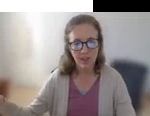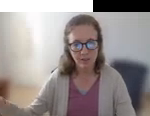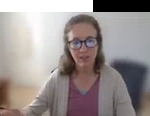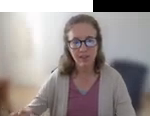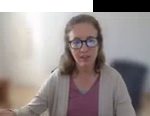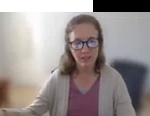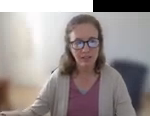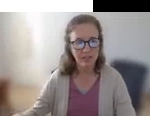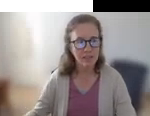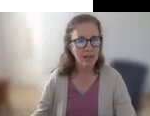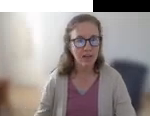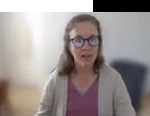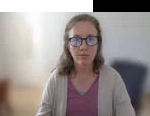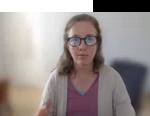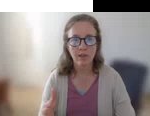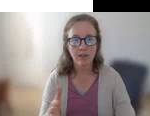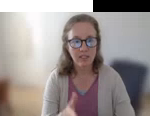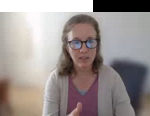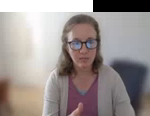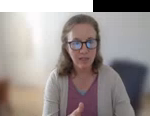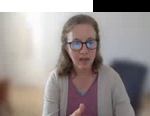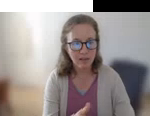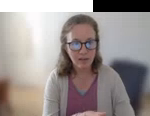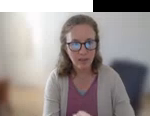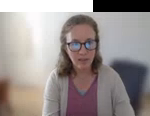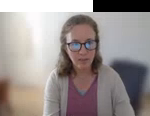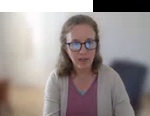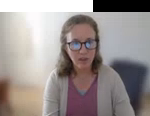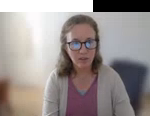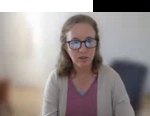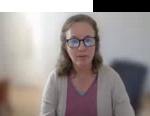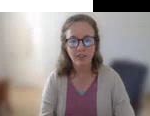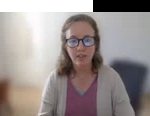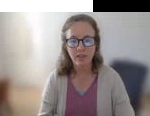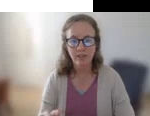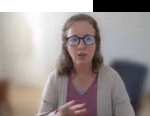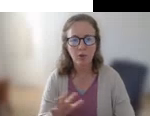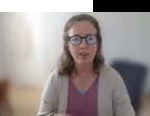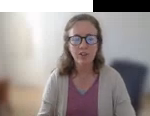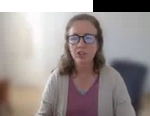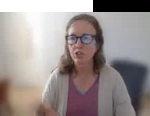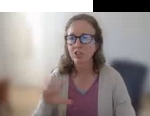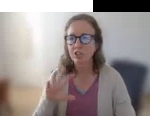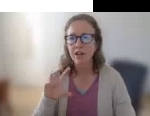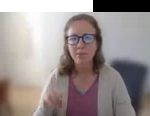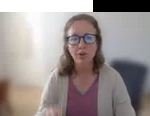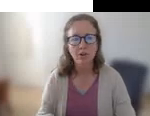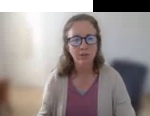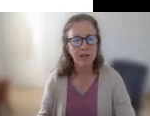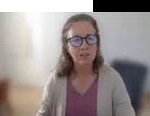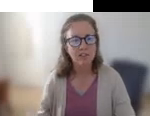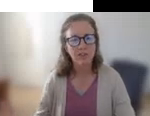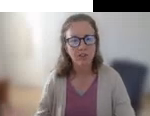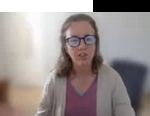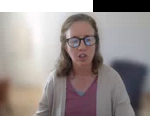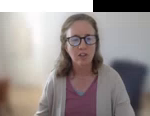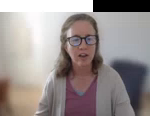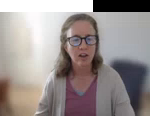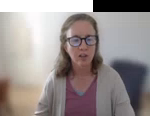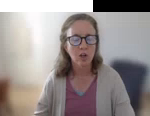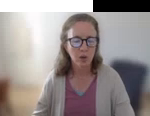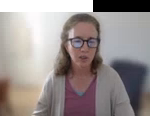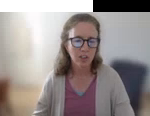to closed caption, and that does it. Teams has an automatic closed captioning, so quite a few do. Just kind of poke around and see if